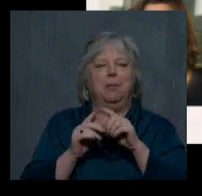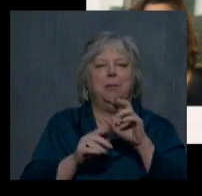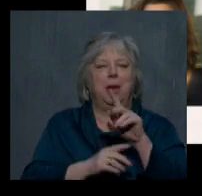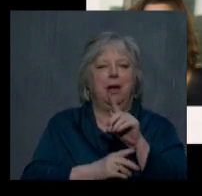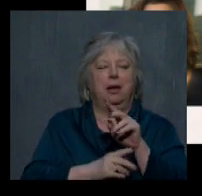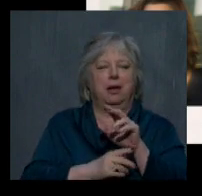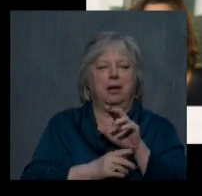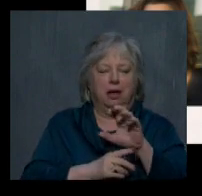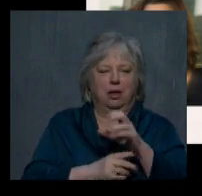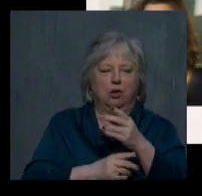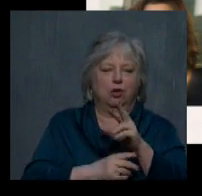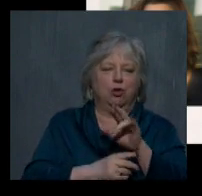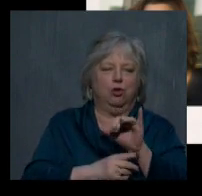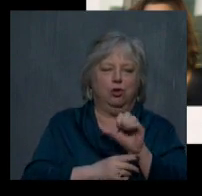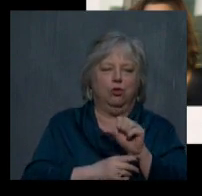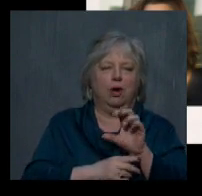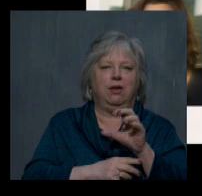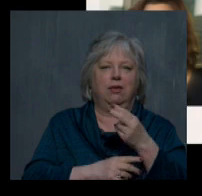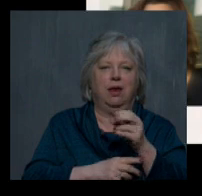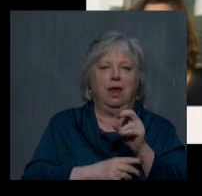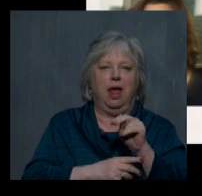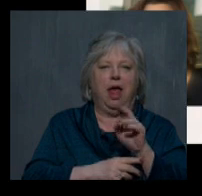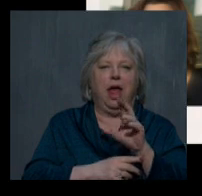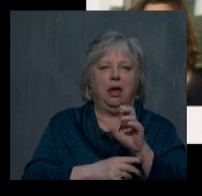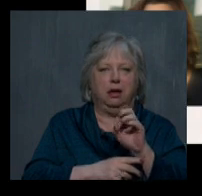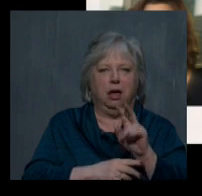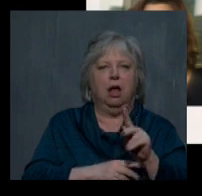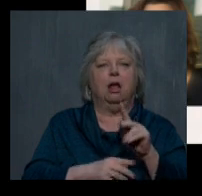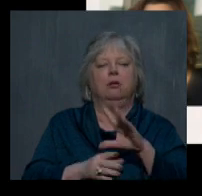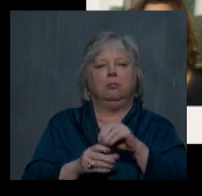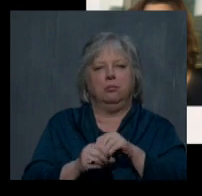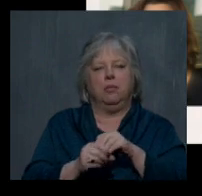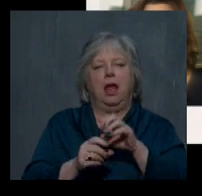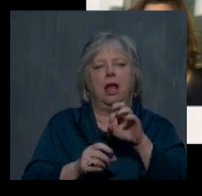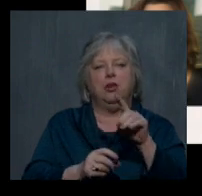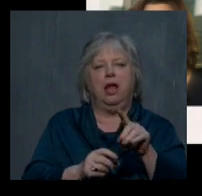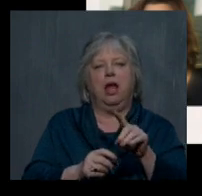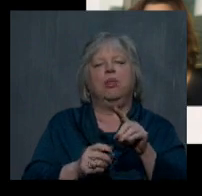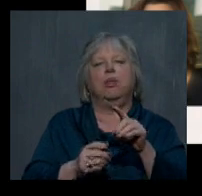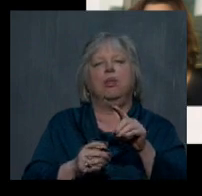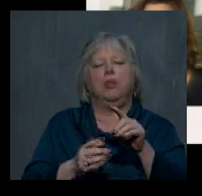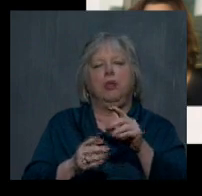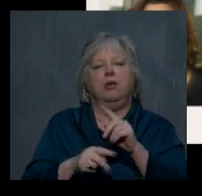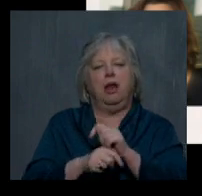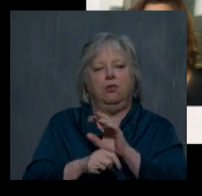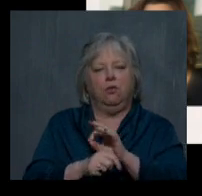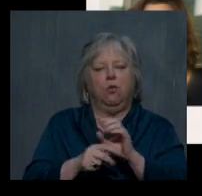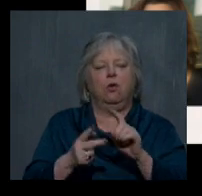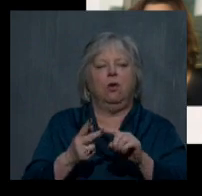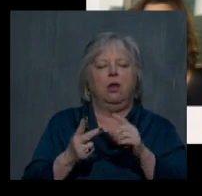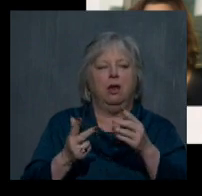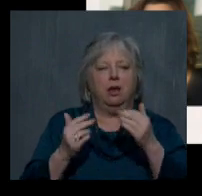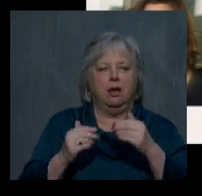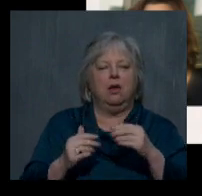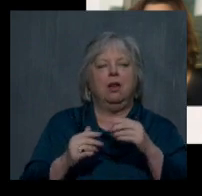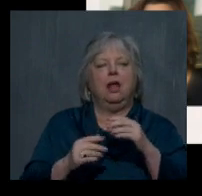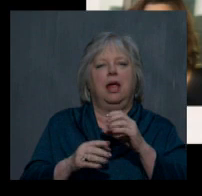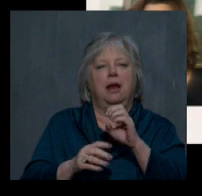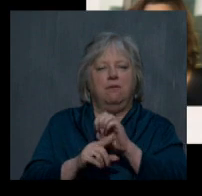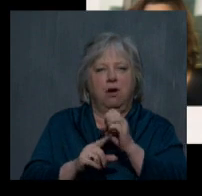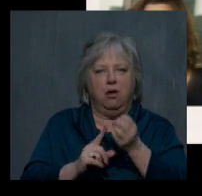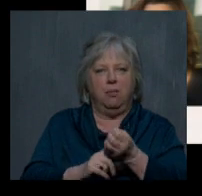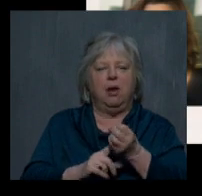Chris Hancock, who has been part of our education task force. Frank Scott, who chaired our transportation and environment